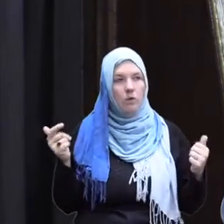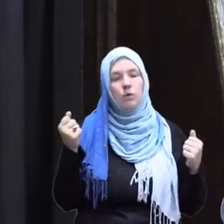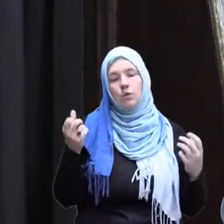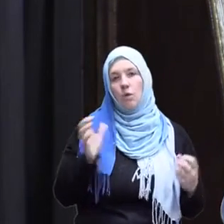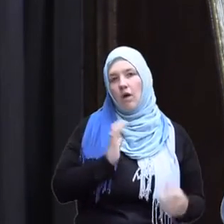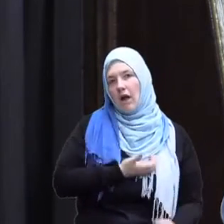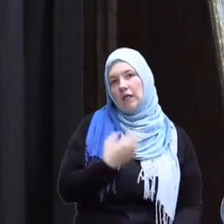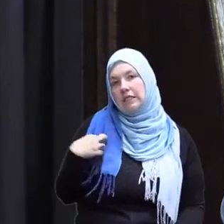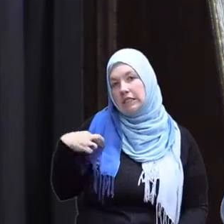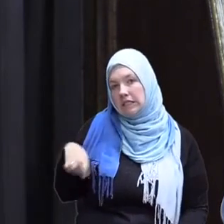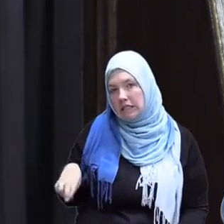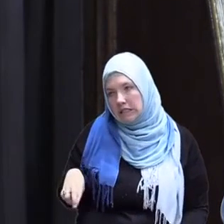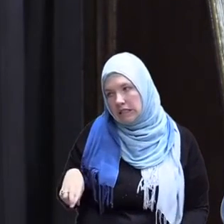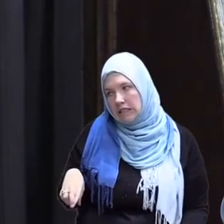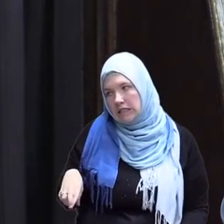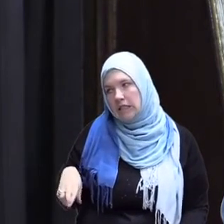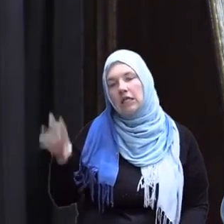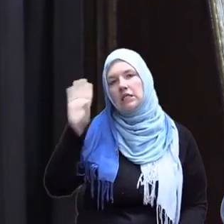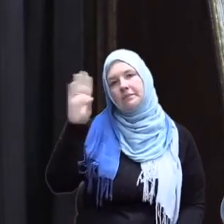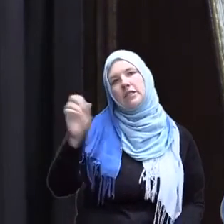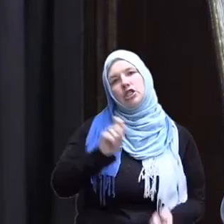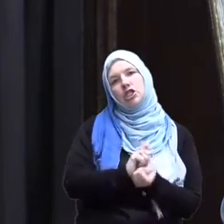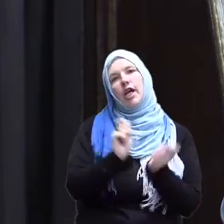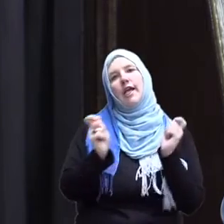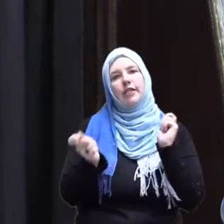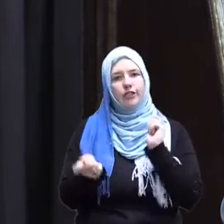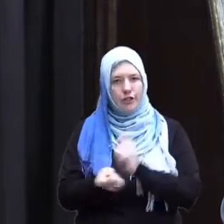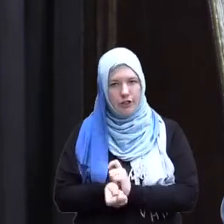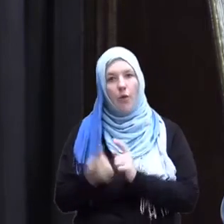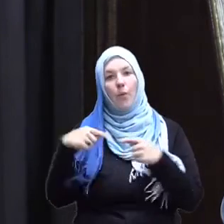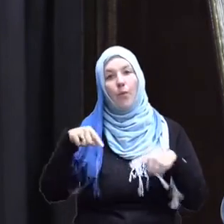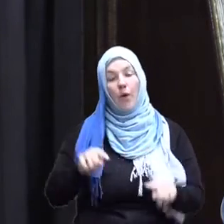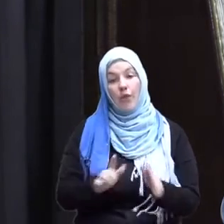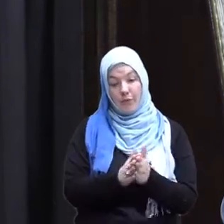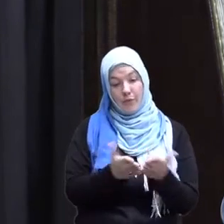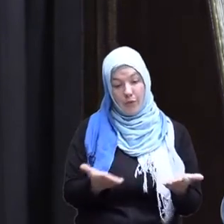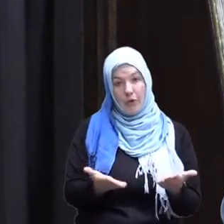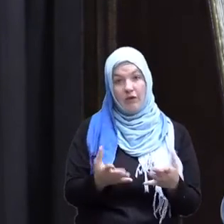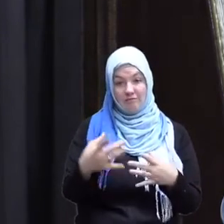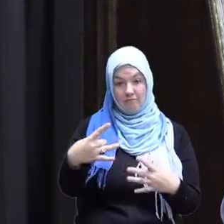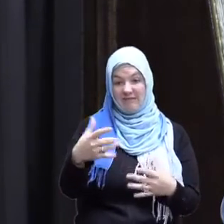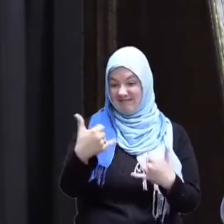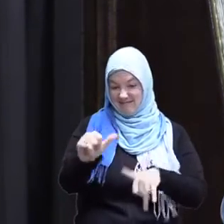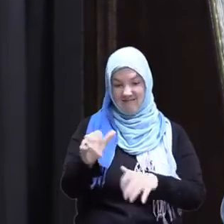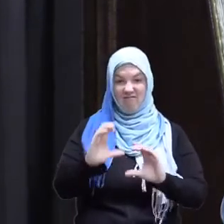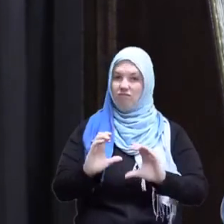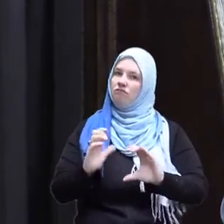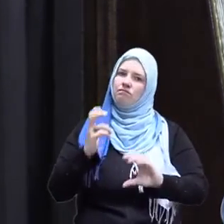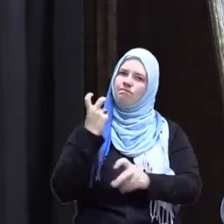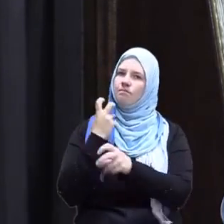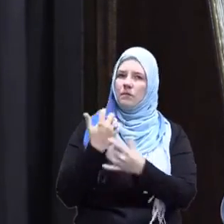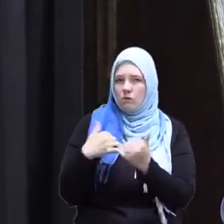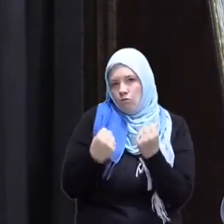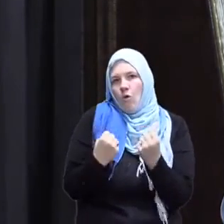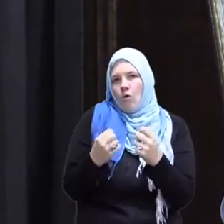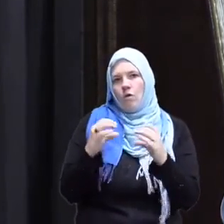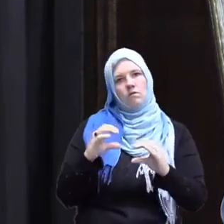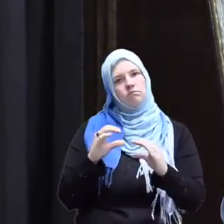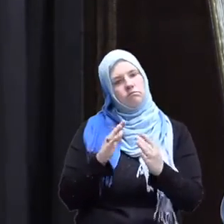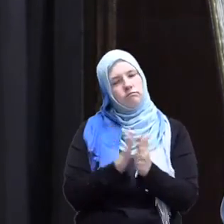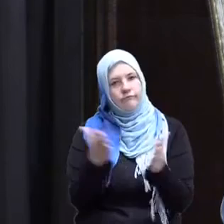our deen is being changed while the book is intact, but what does it